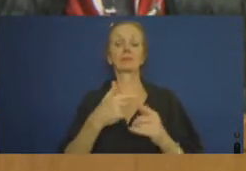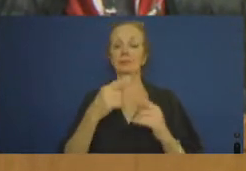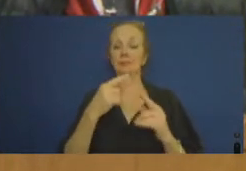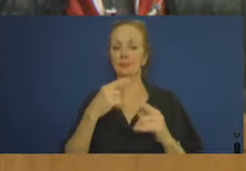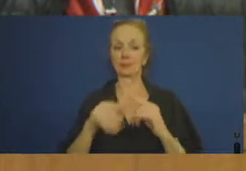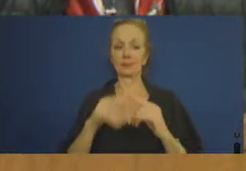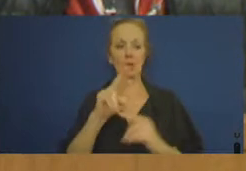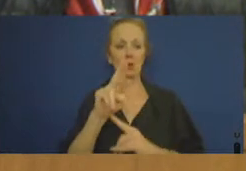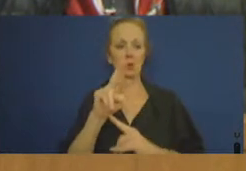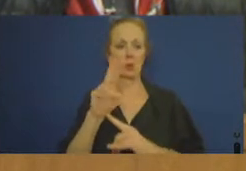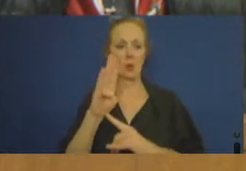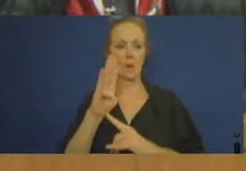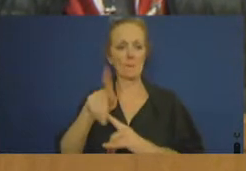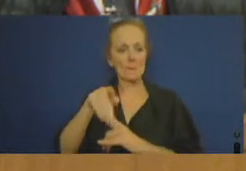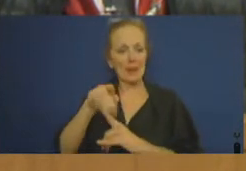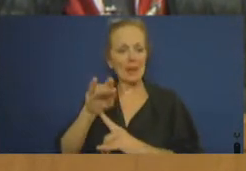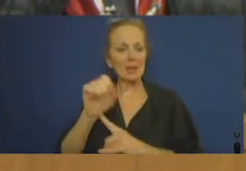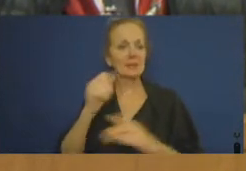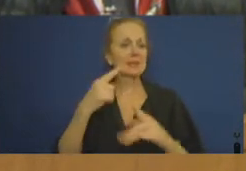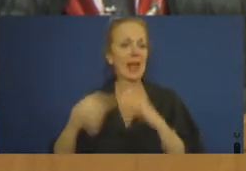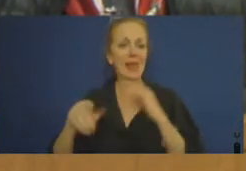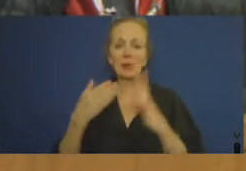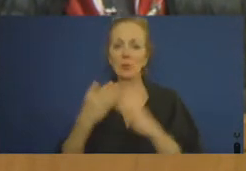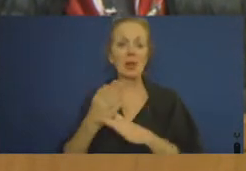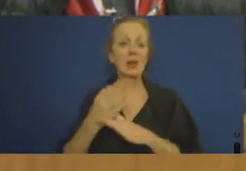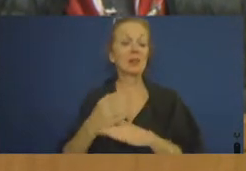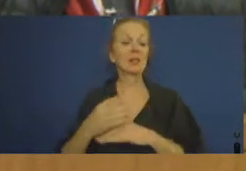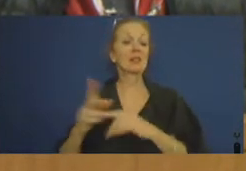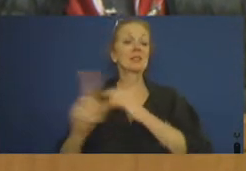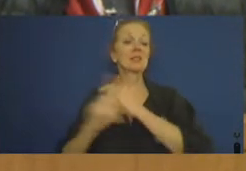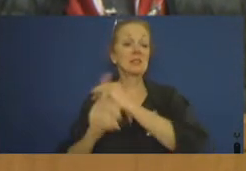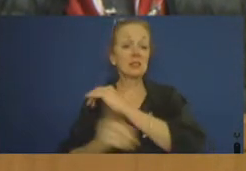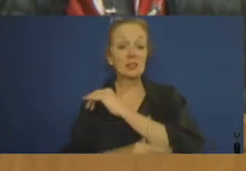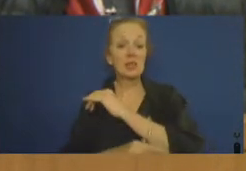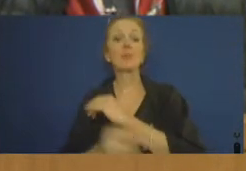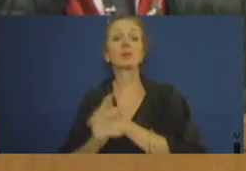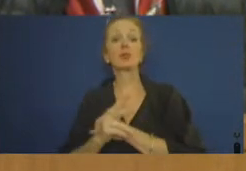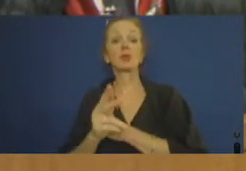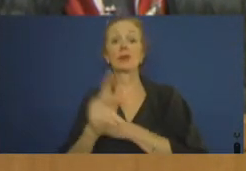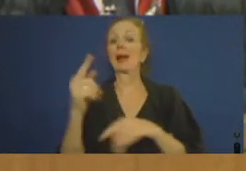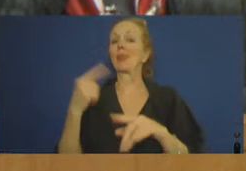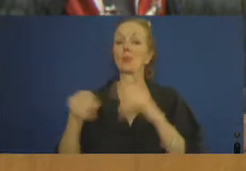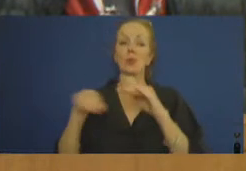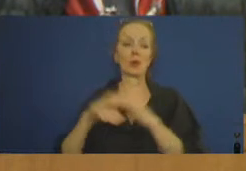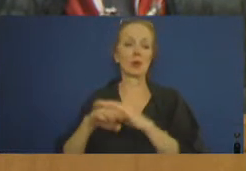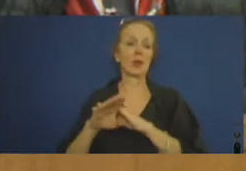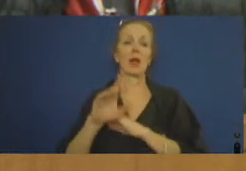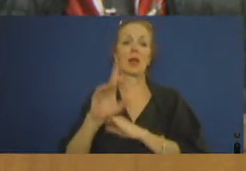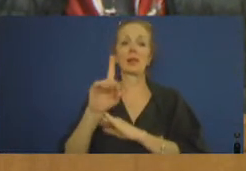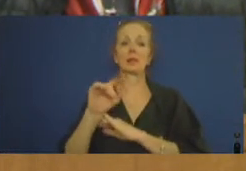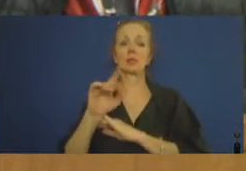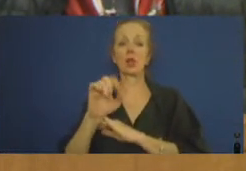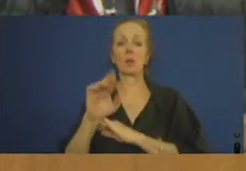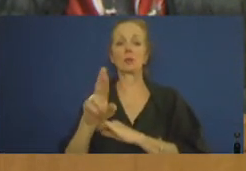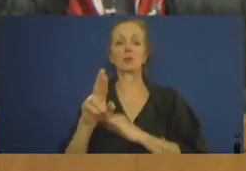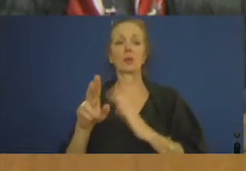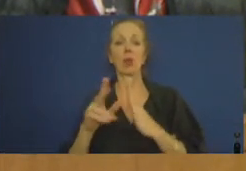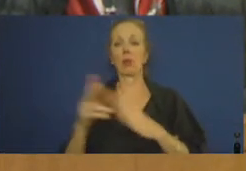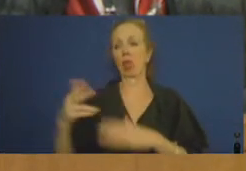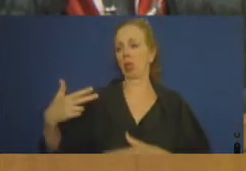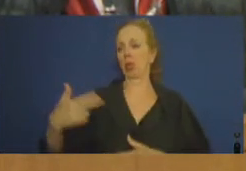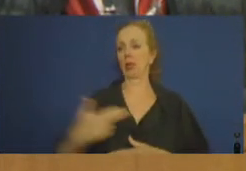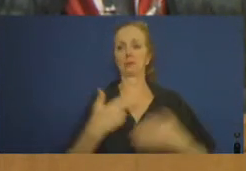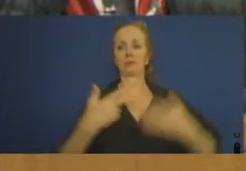UPS trucks can't get through the parking deck. Our dumpster trucks can't get through the parking deck, and the dumpster has to come in perpendicular to the